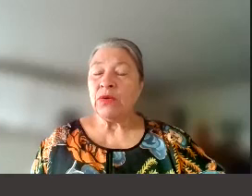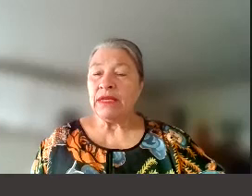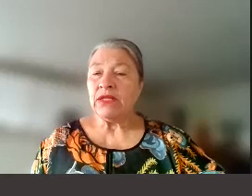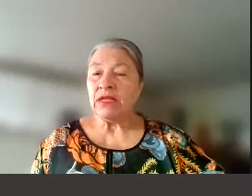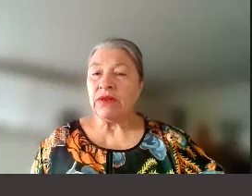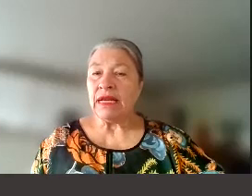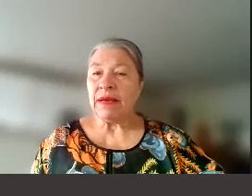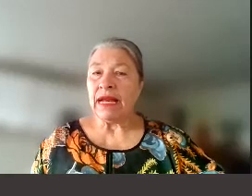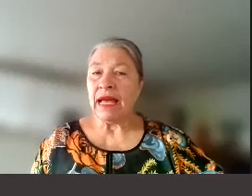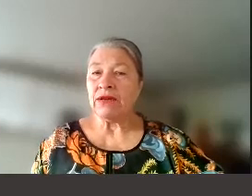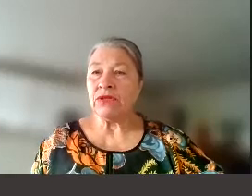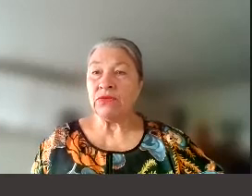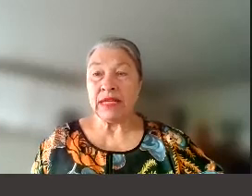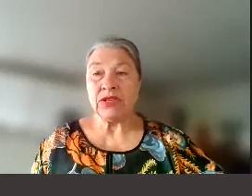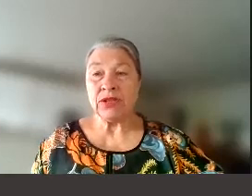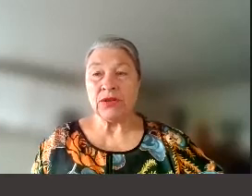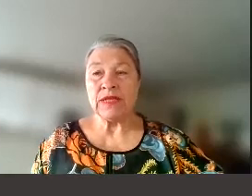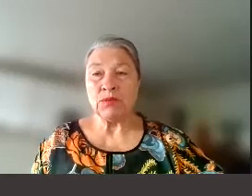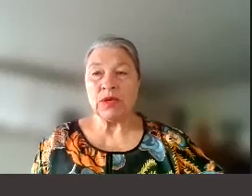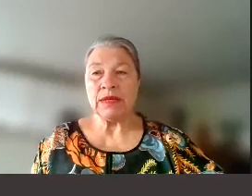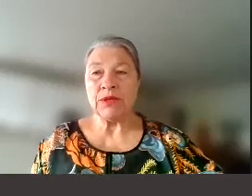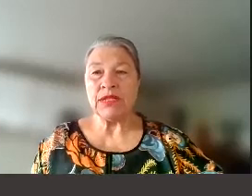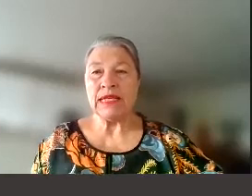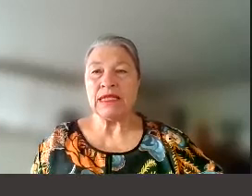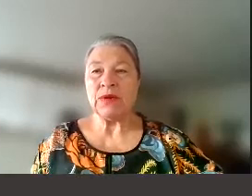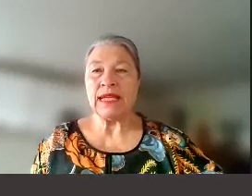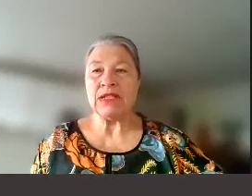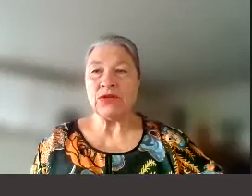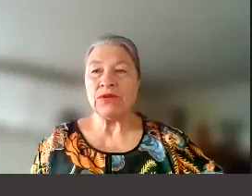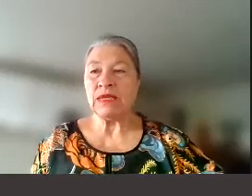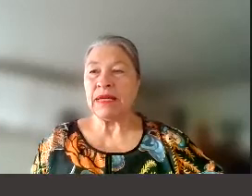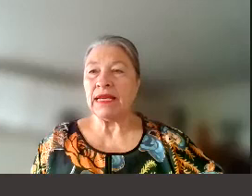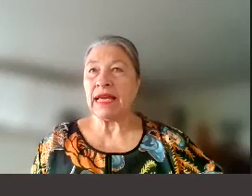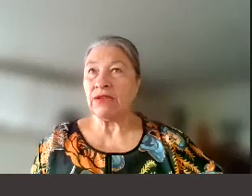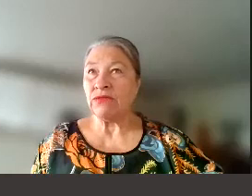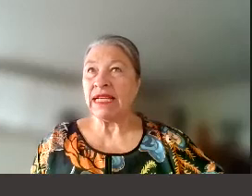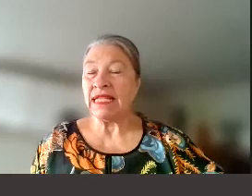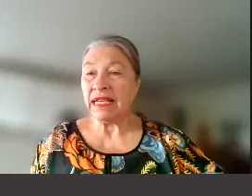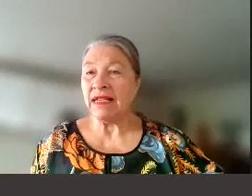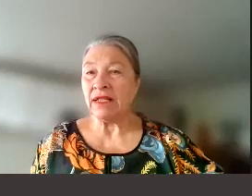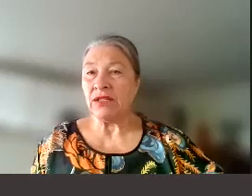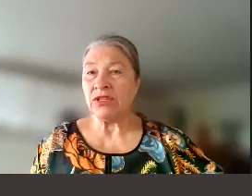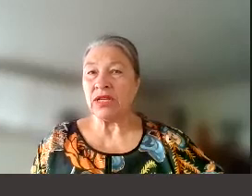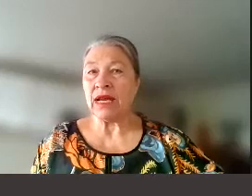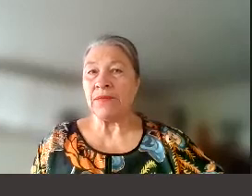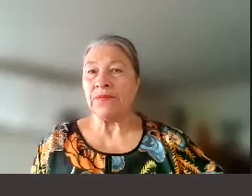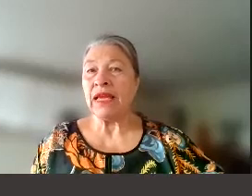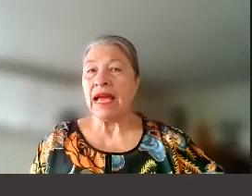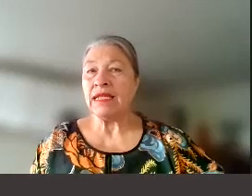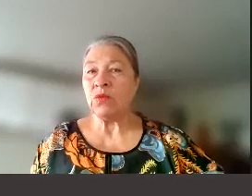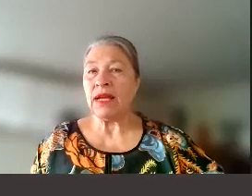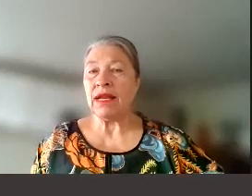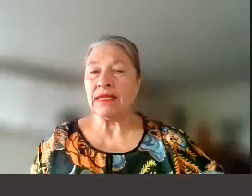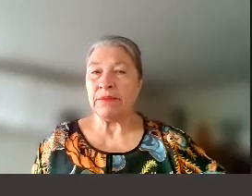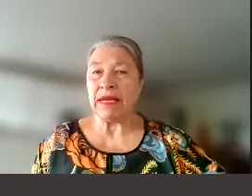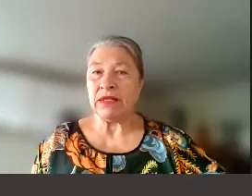So there are questions really about how to reach those smaller communities when they don't speak and read English,